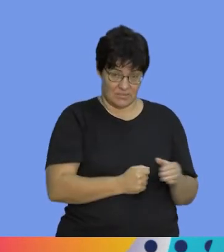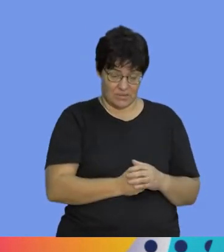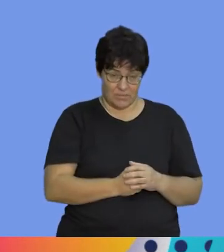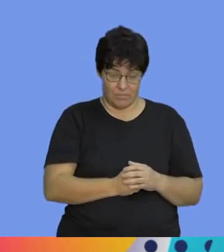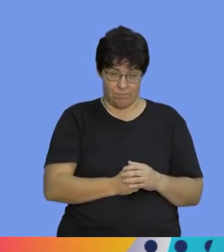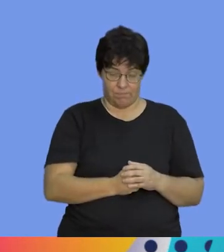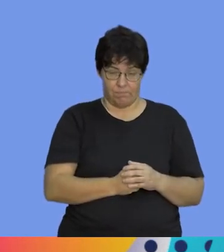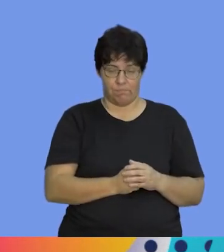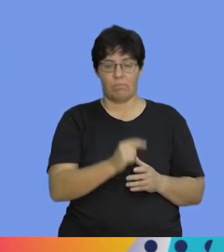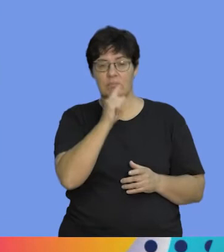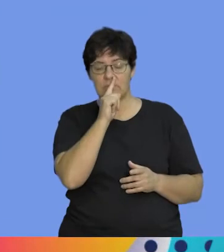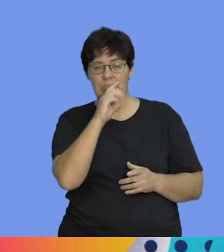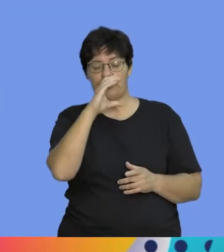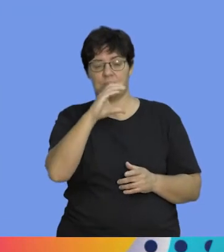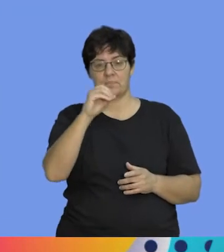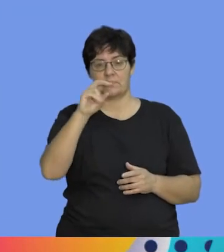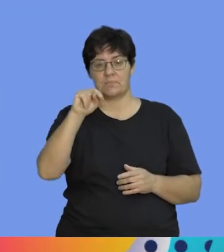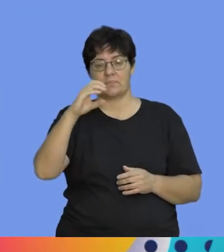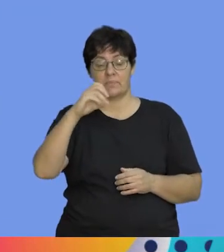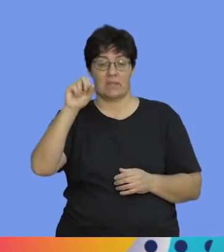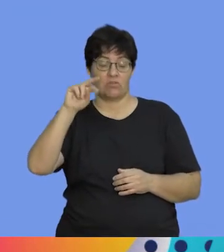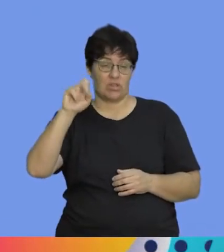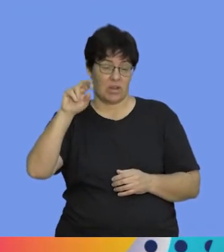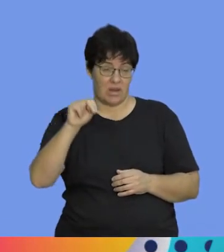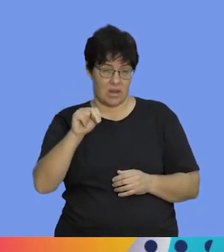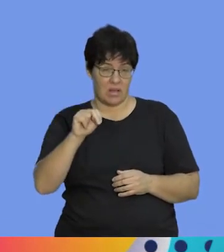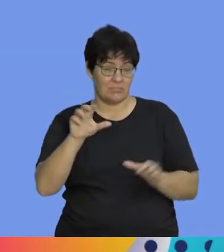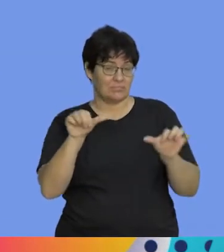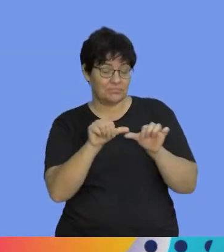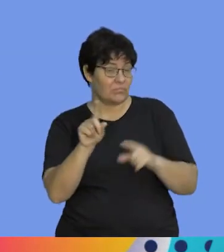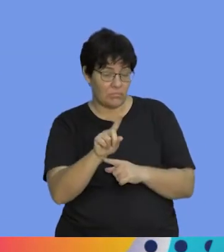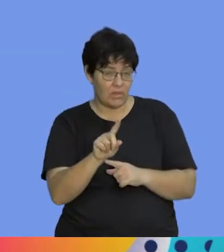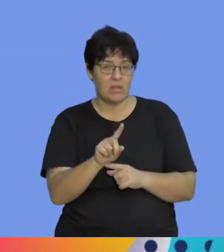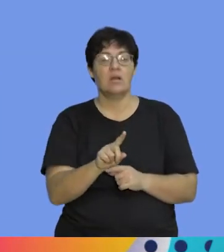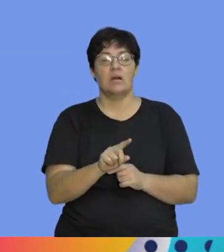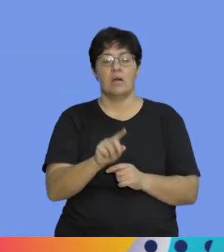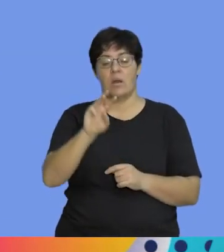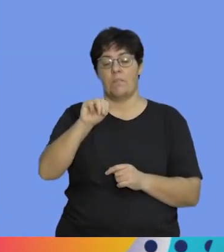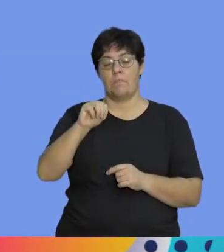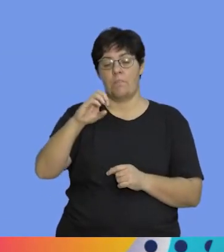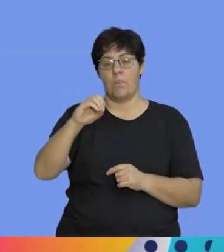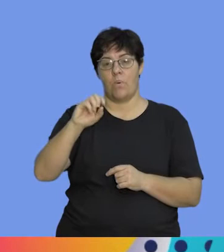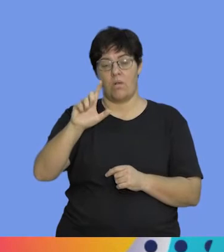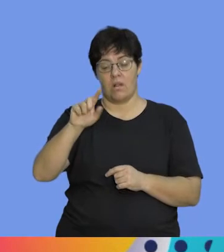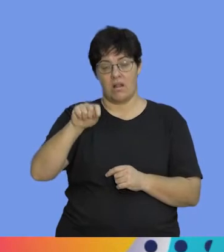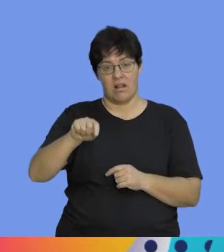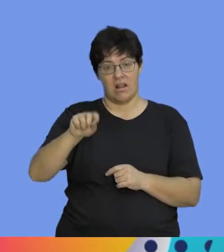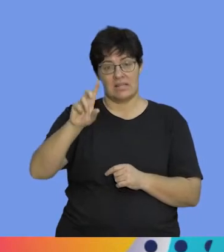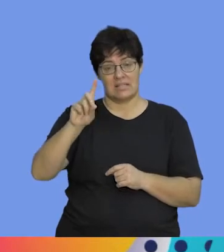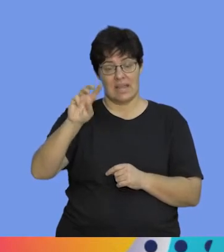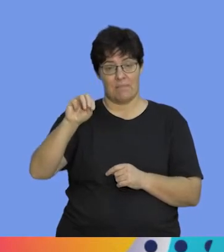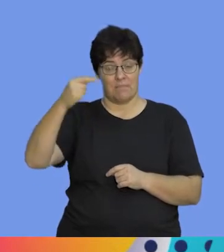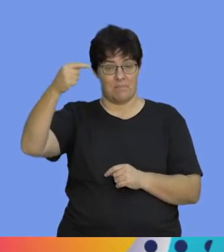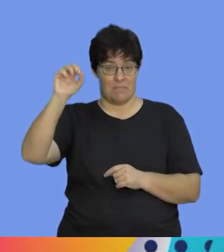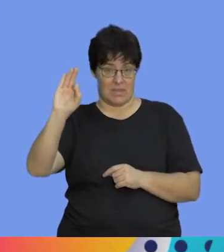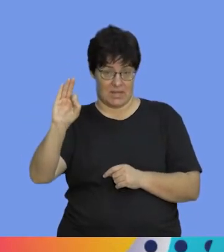on that concentration in terms of SI unit is measured in moles per cubic decimeter. So when doing stoichiometric calculations, there